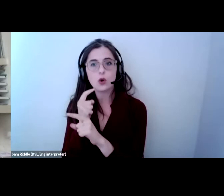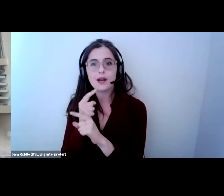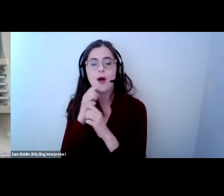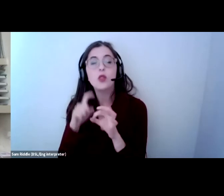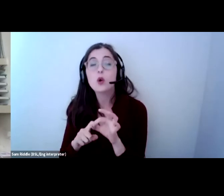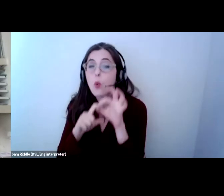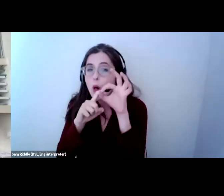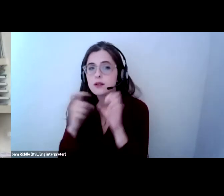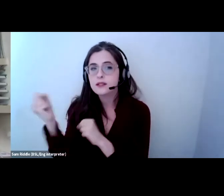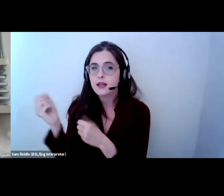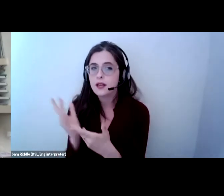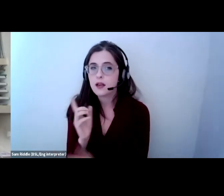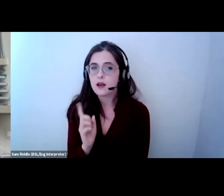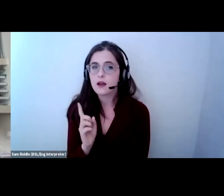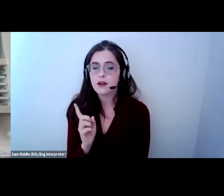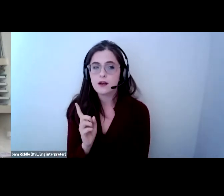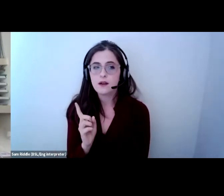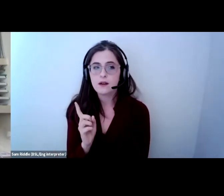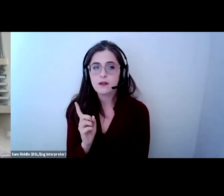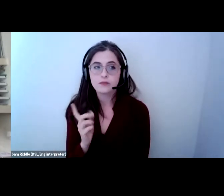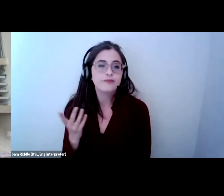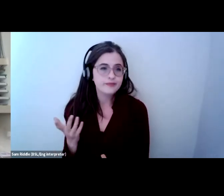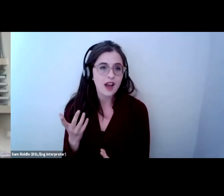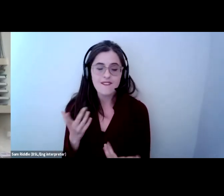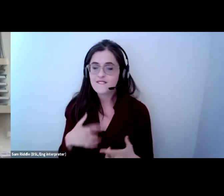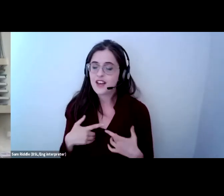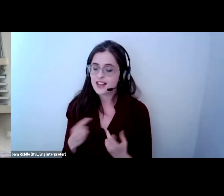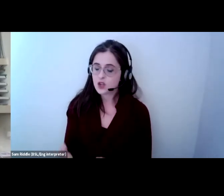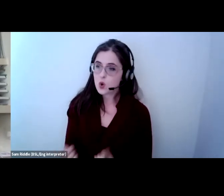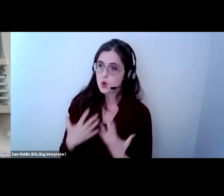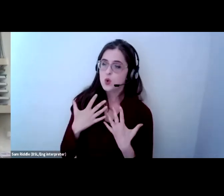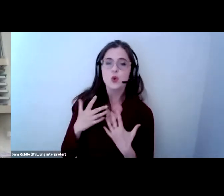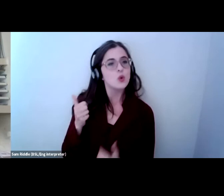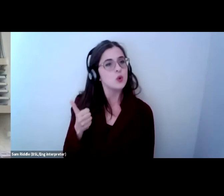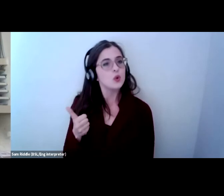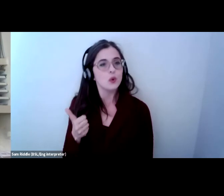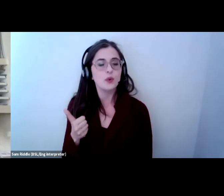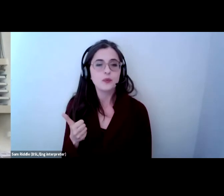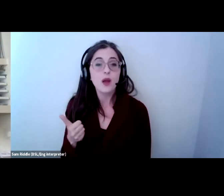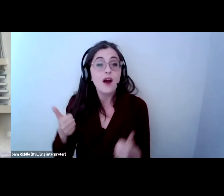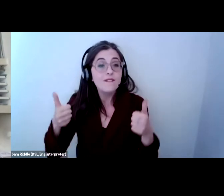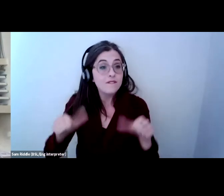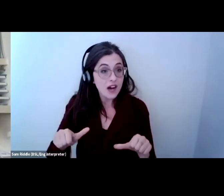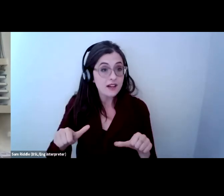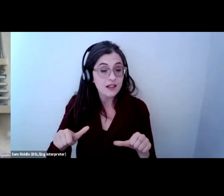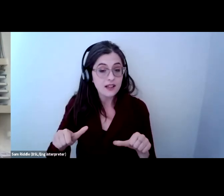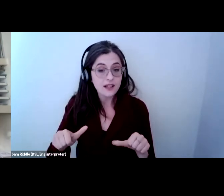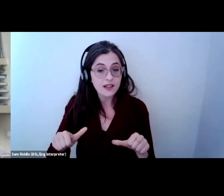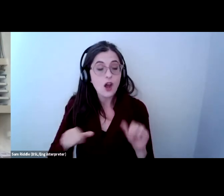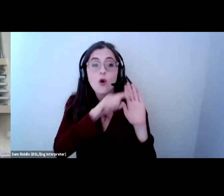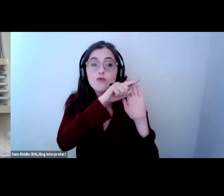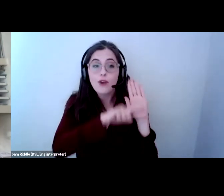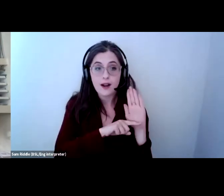provide. So that's really, really inspiring. And finally,